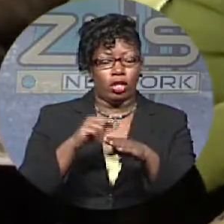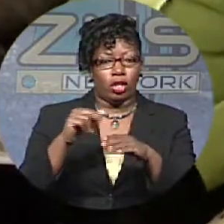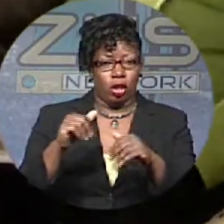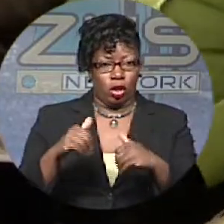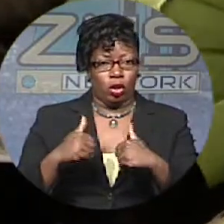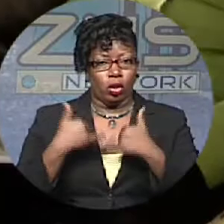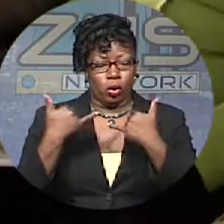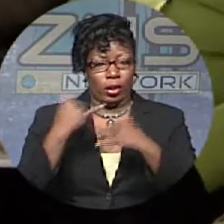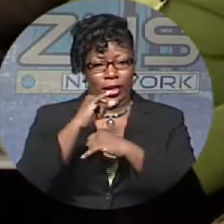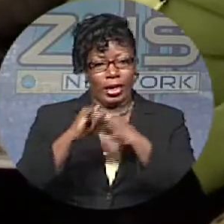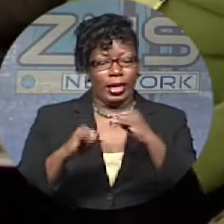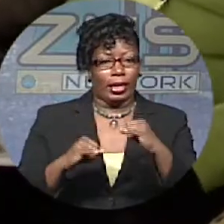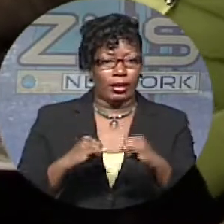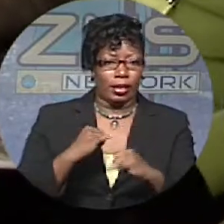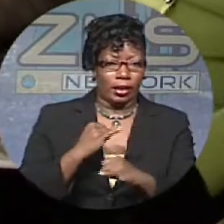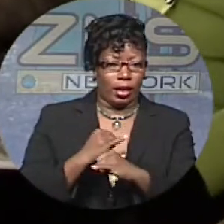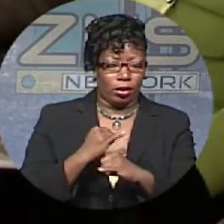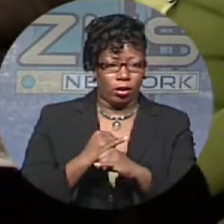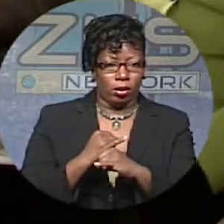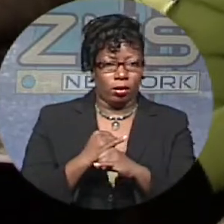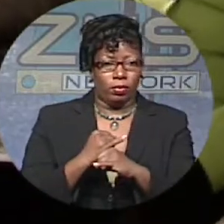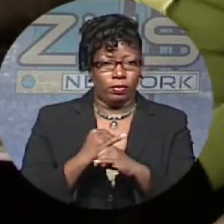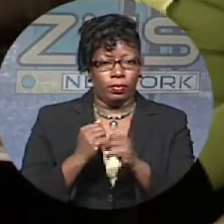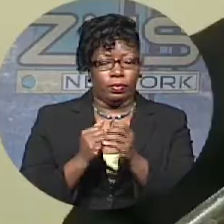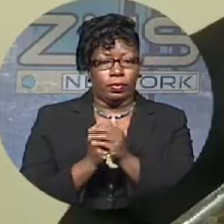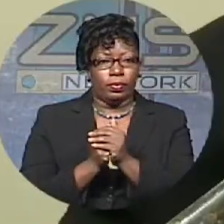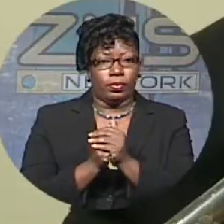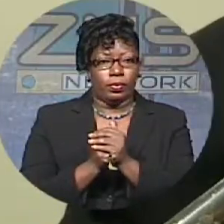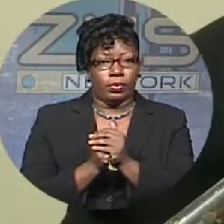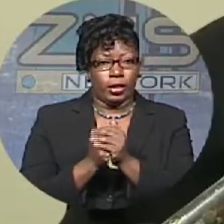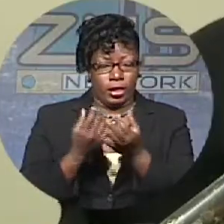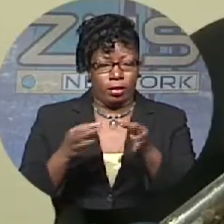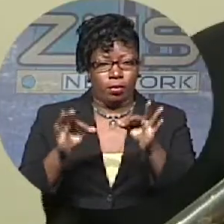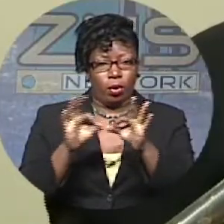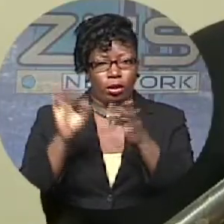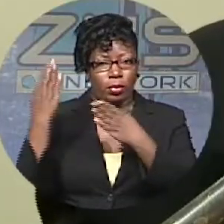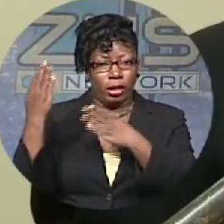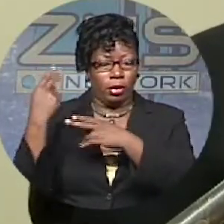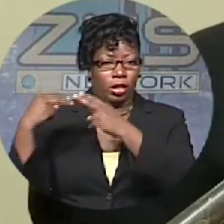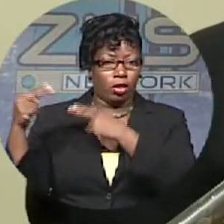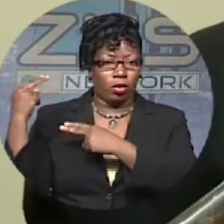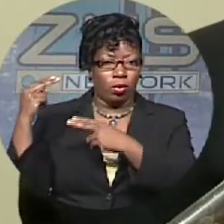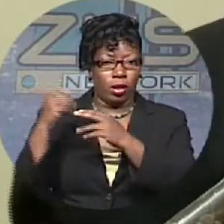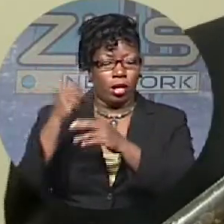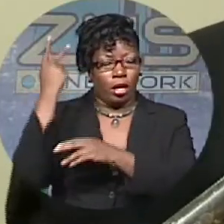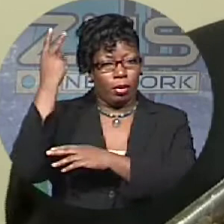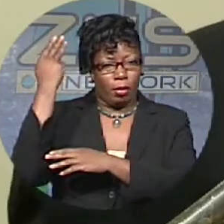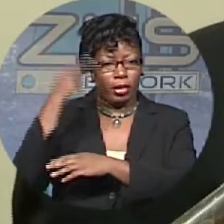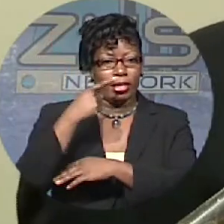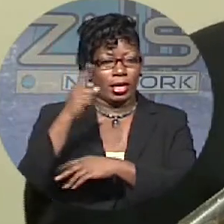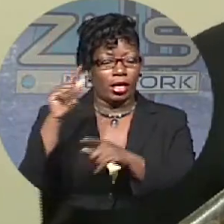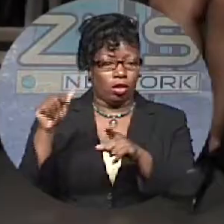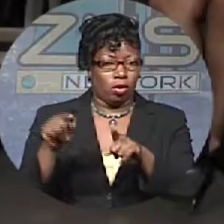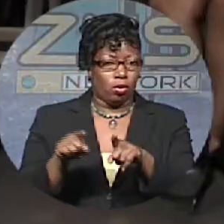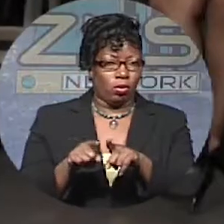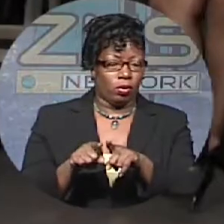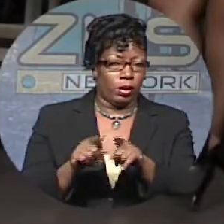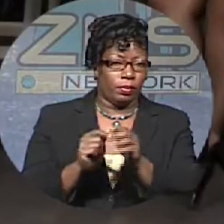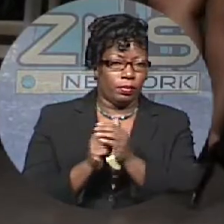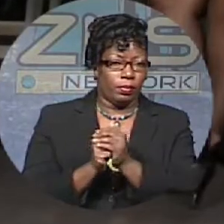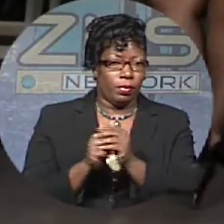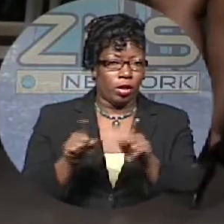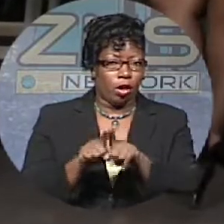regional and international stage is crucial in this period of Bahamian history. Prime Minister Perry Christie agrees. Mr. Christie